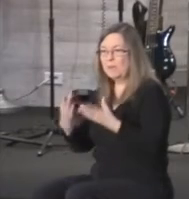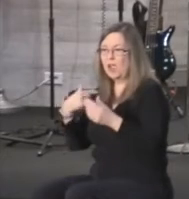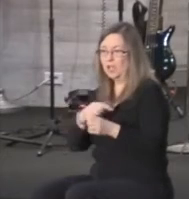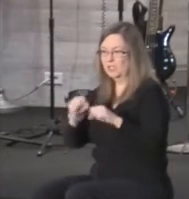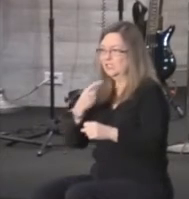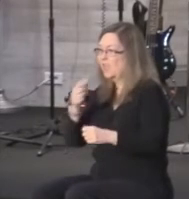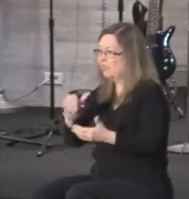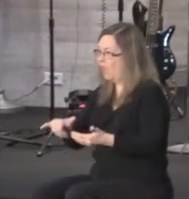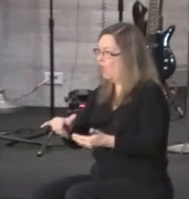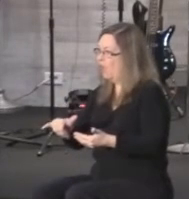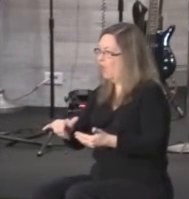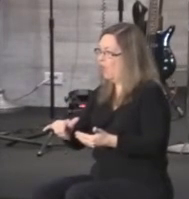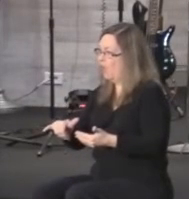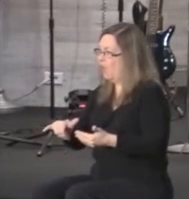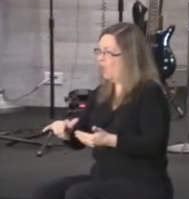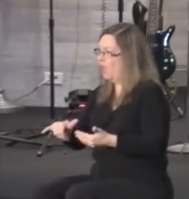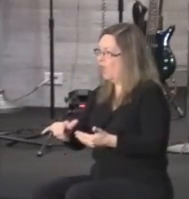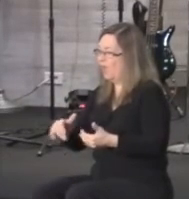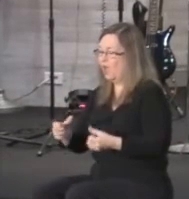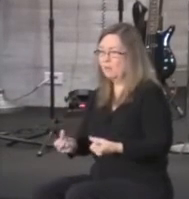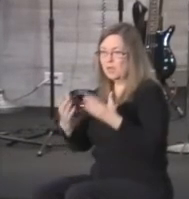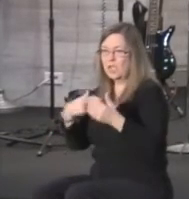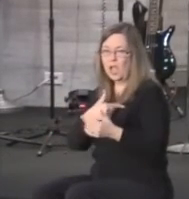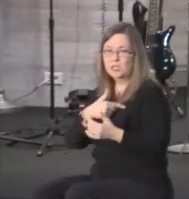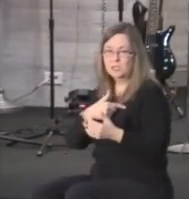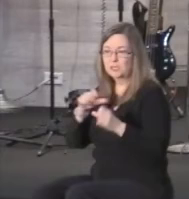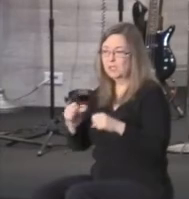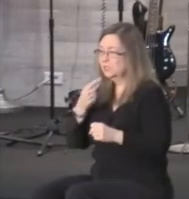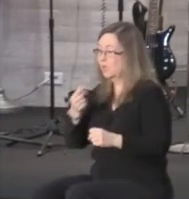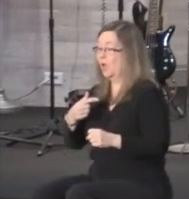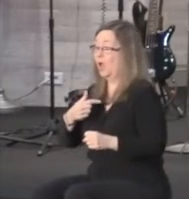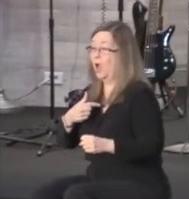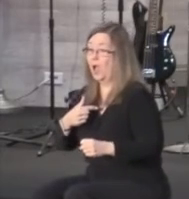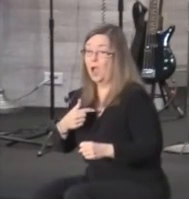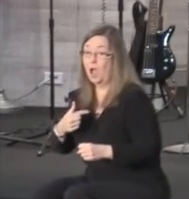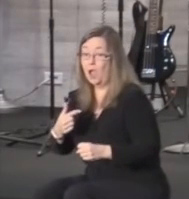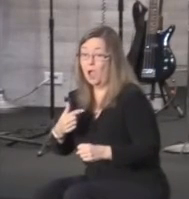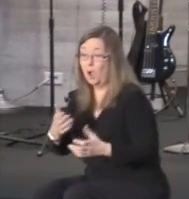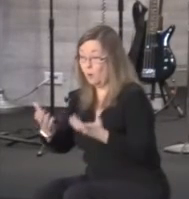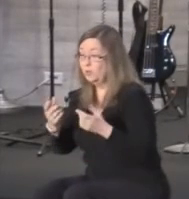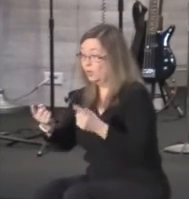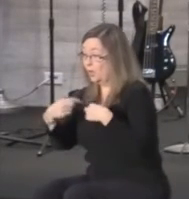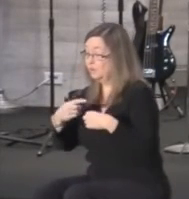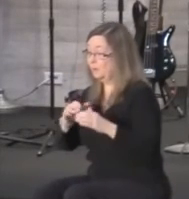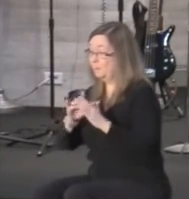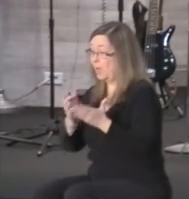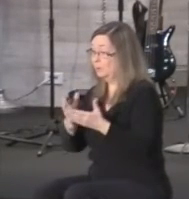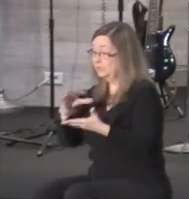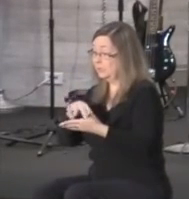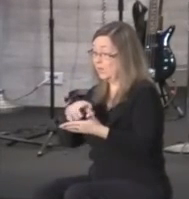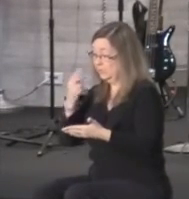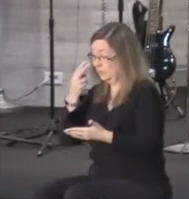that? How many of us are bold enough to say, "I'd like you to start coming to Bible study at my house because I want you to see